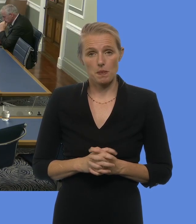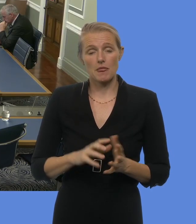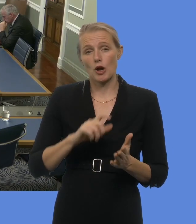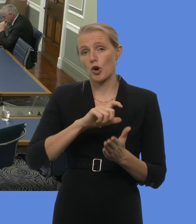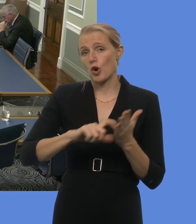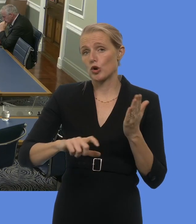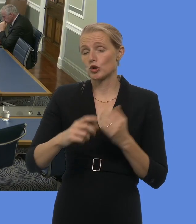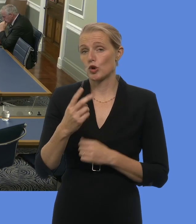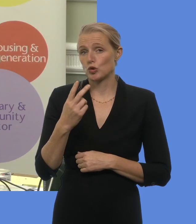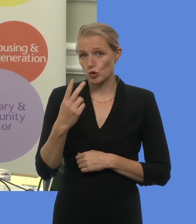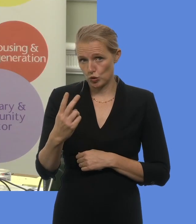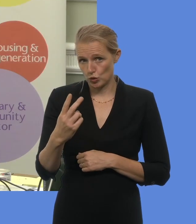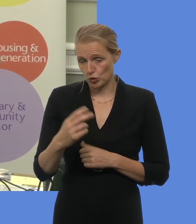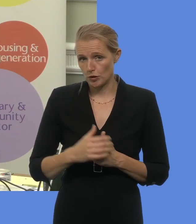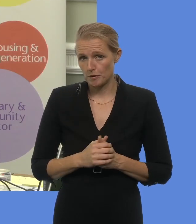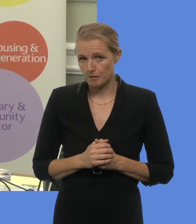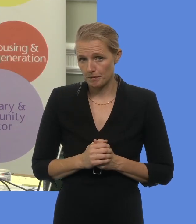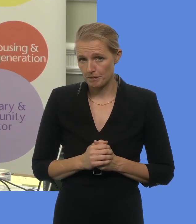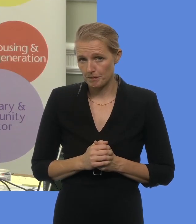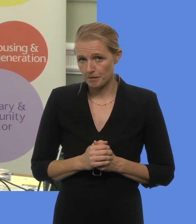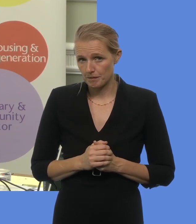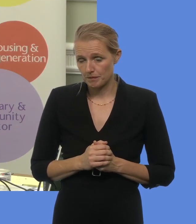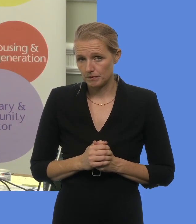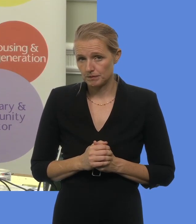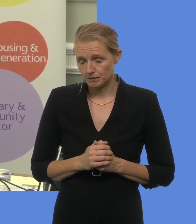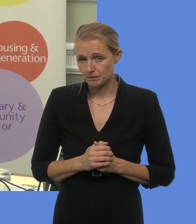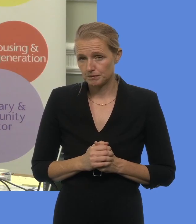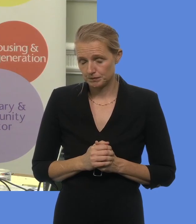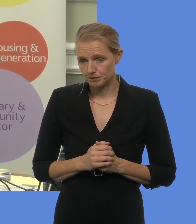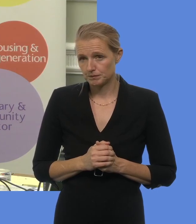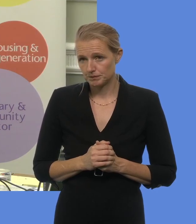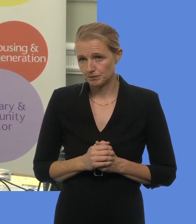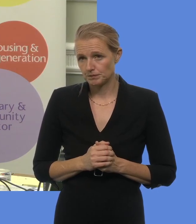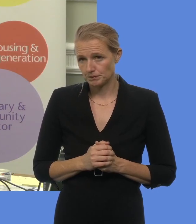2. So in